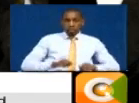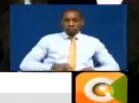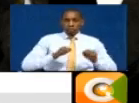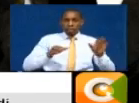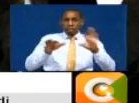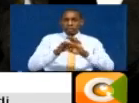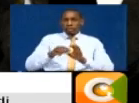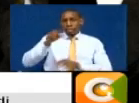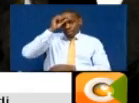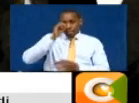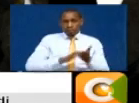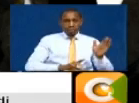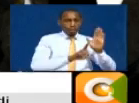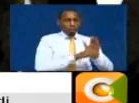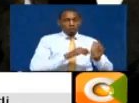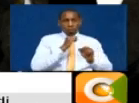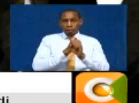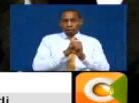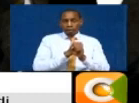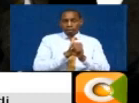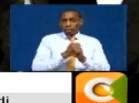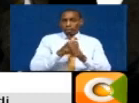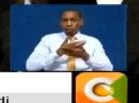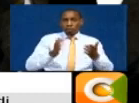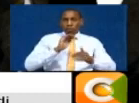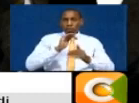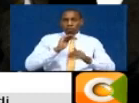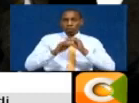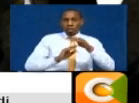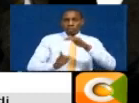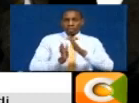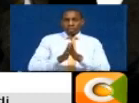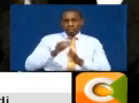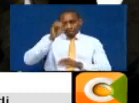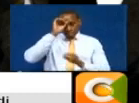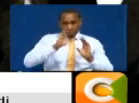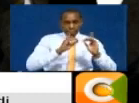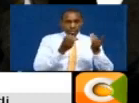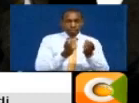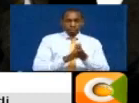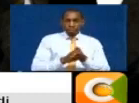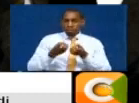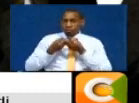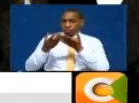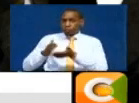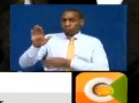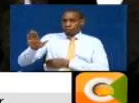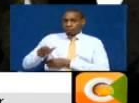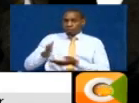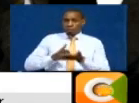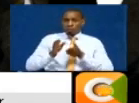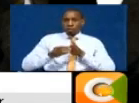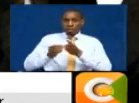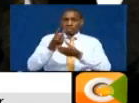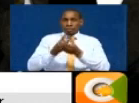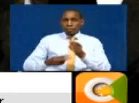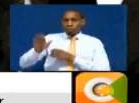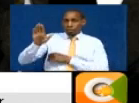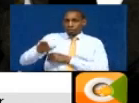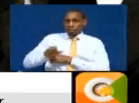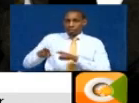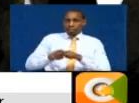and coordinating government legislative agenda across all ministries and state departments for transmission to parliament through leadership of both houses,